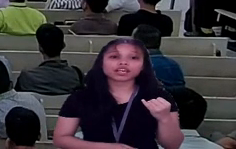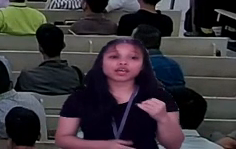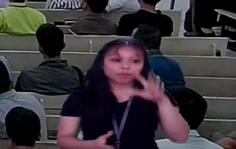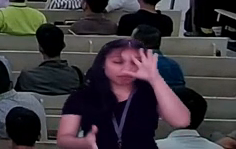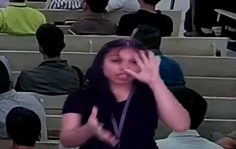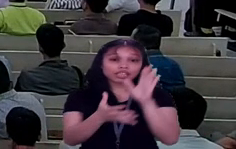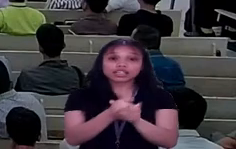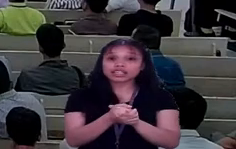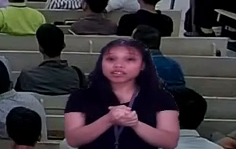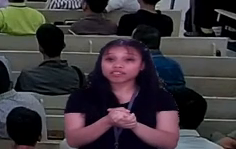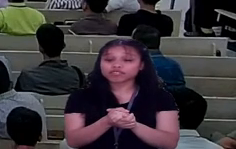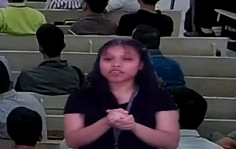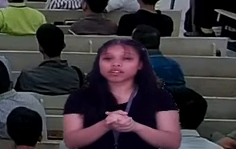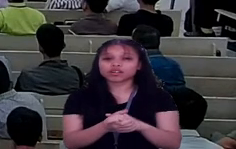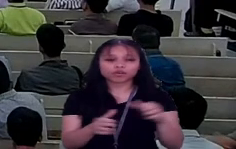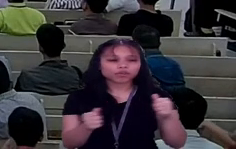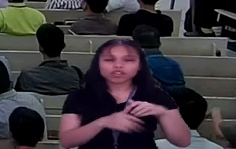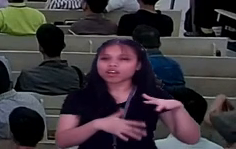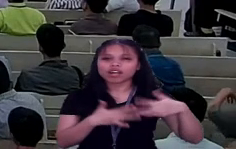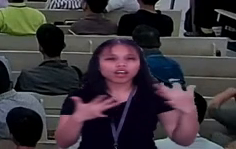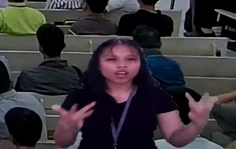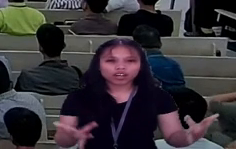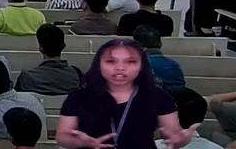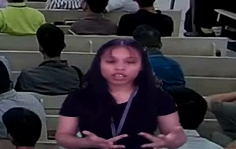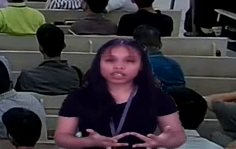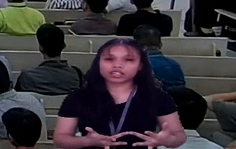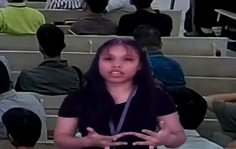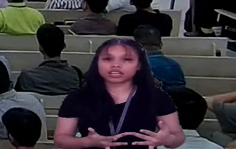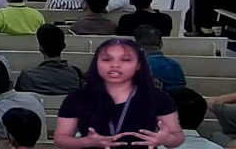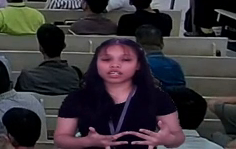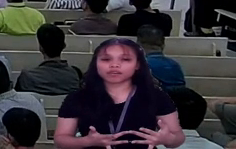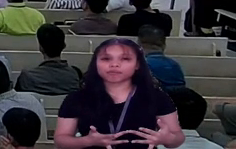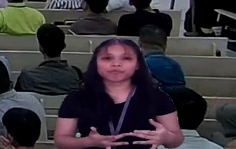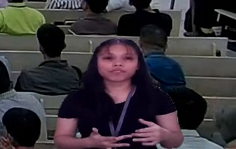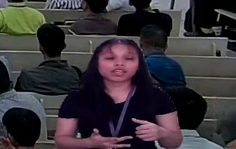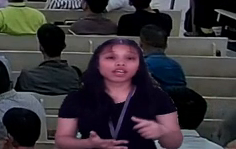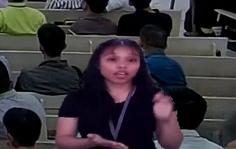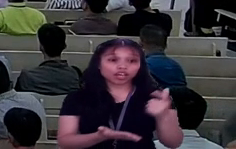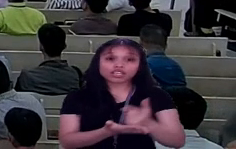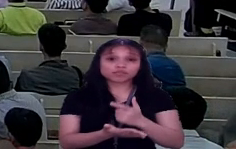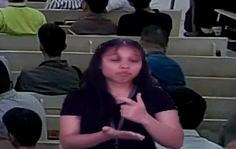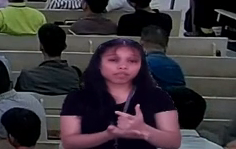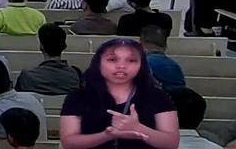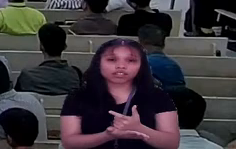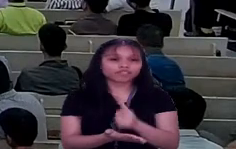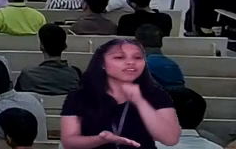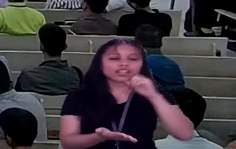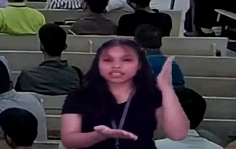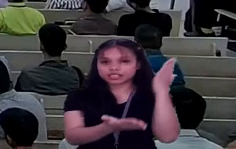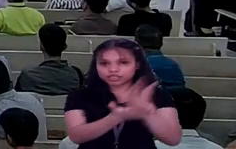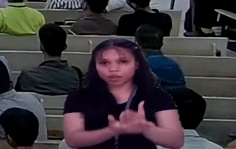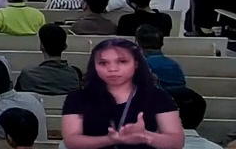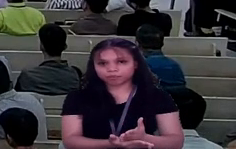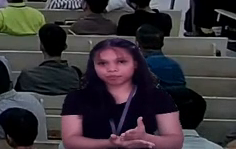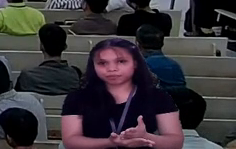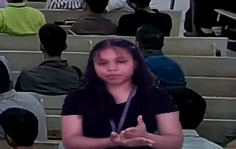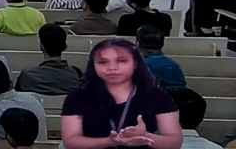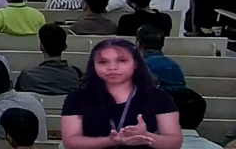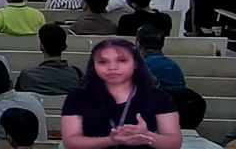the gospel is not bound. These people will be saved once we present them the gospel.